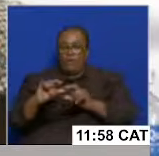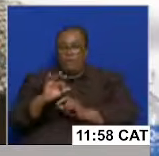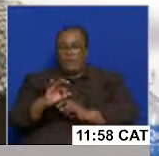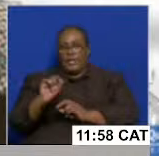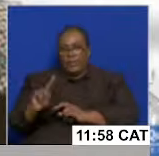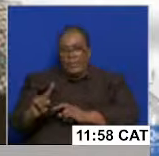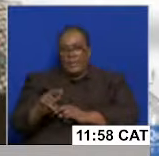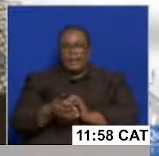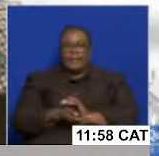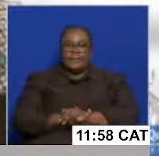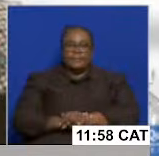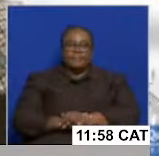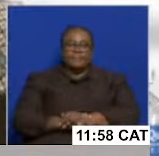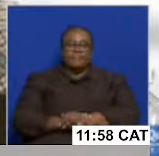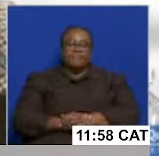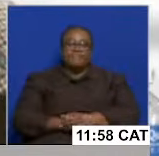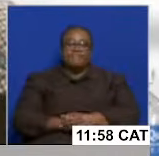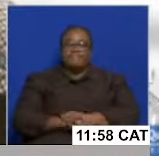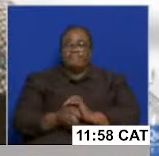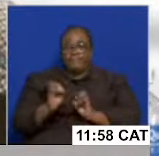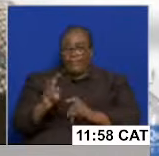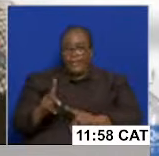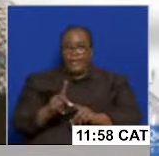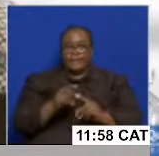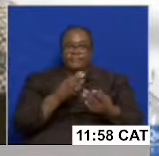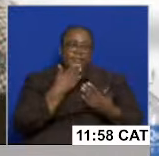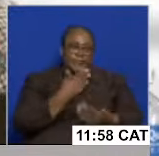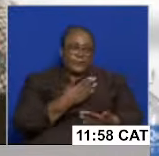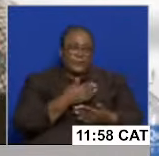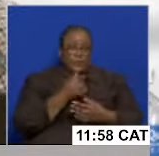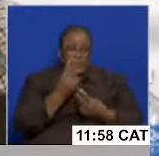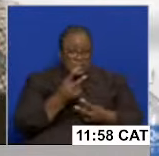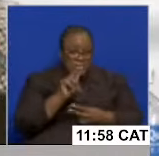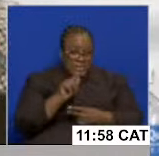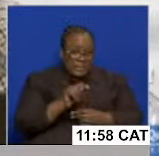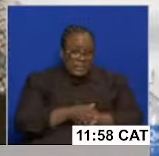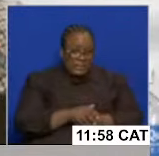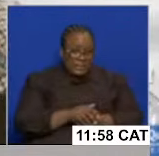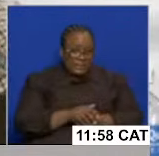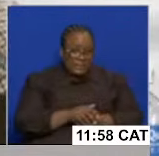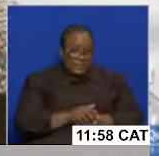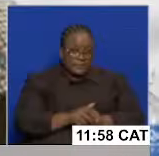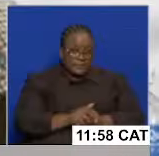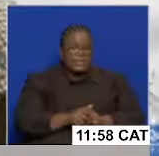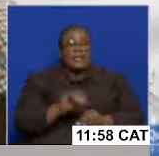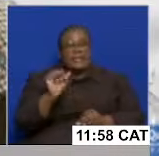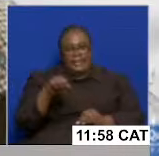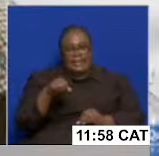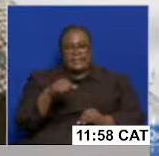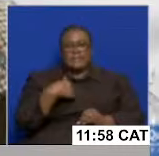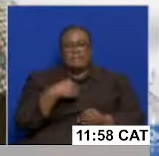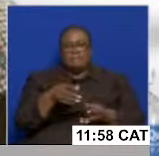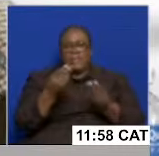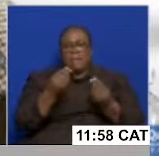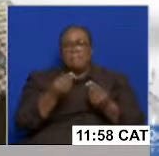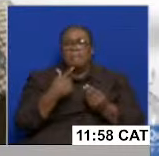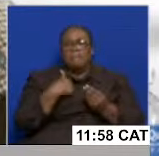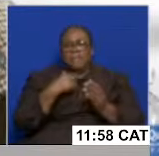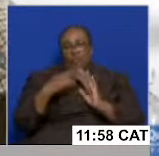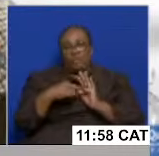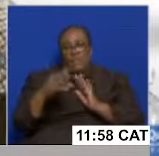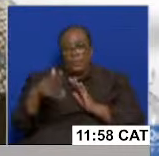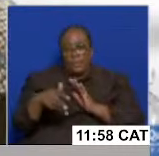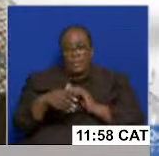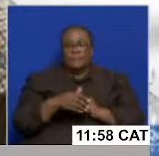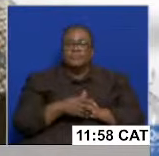Okay. Thank you. Do you see that? Yes, I'm there. I'll read it for you. The officers,